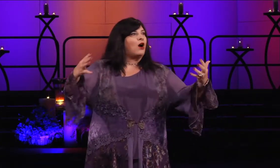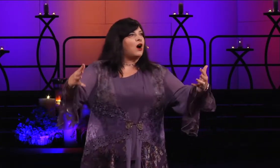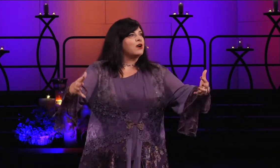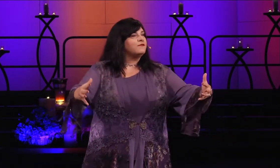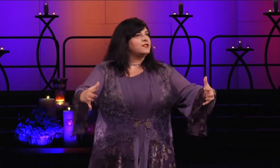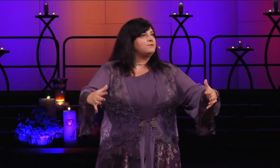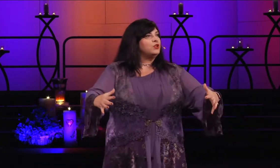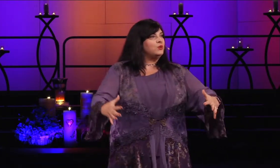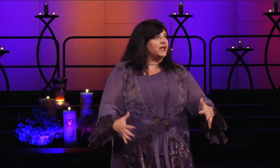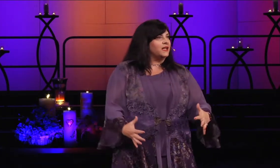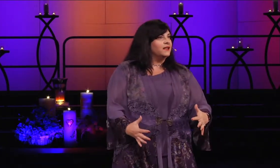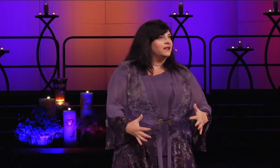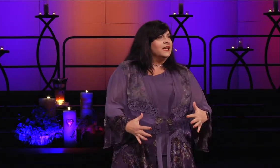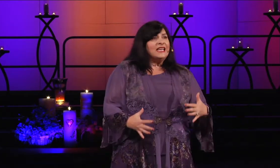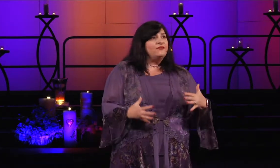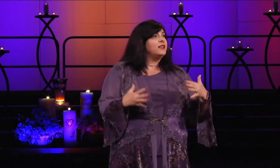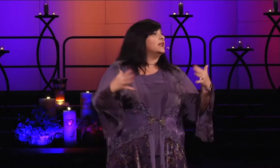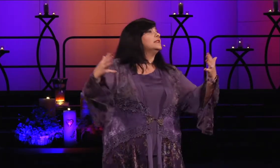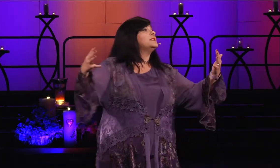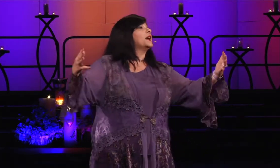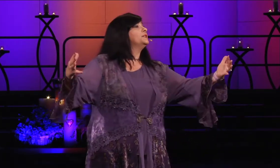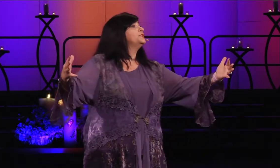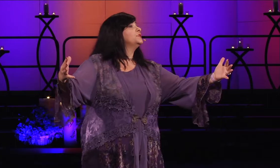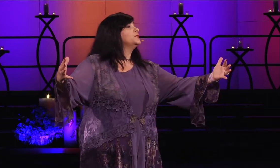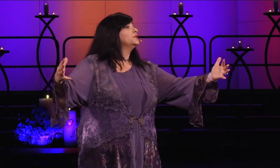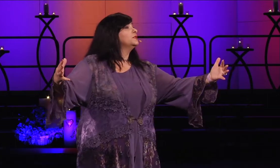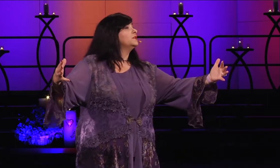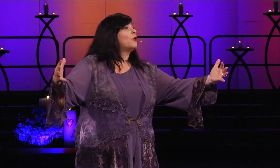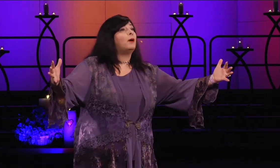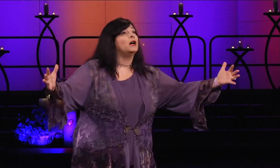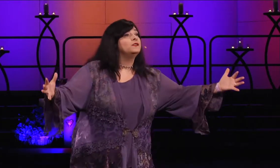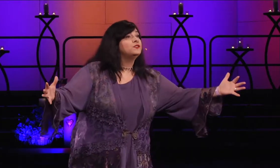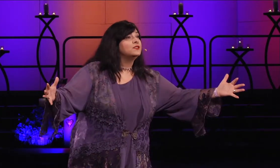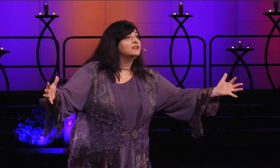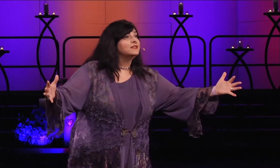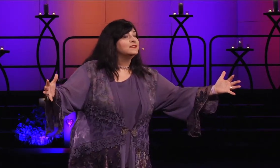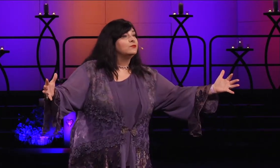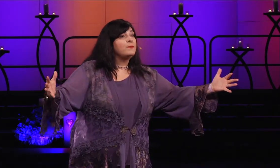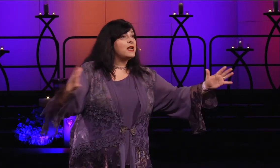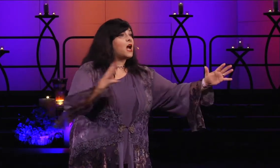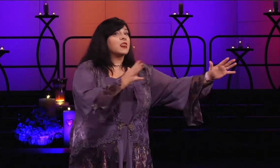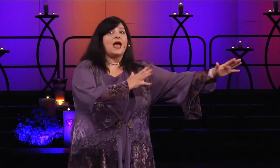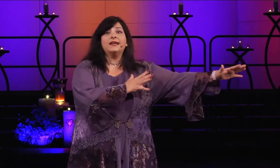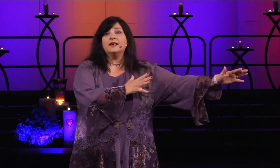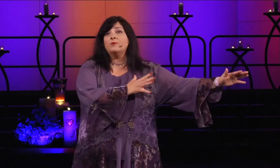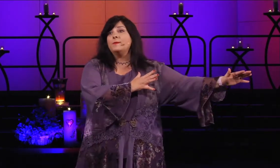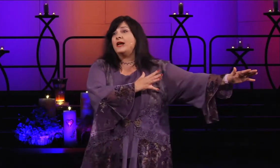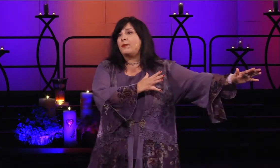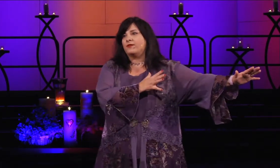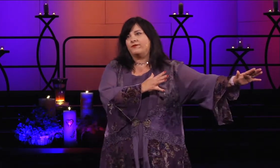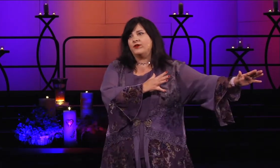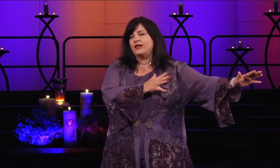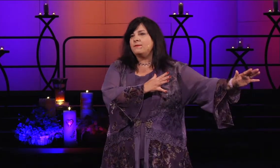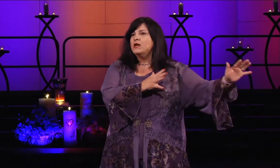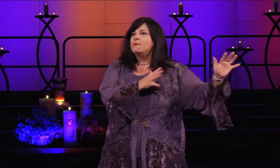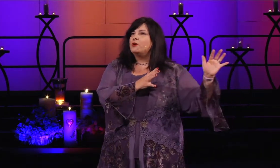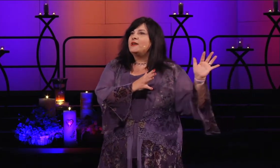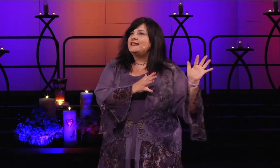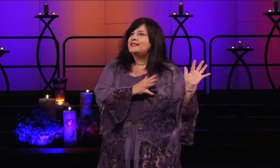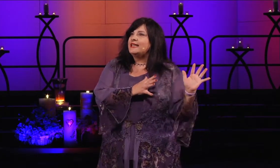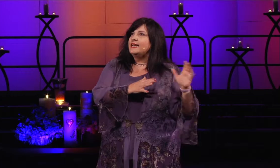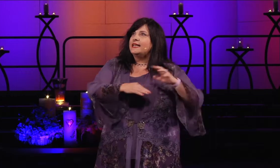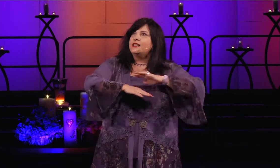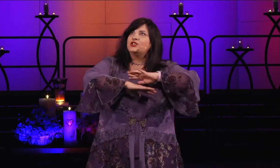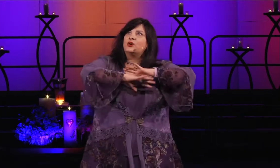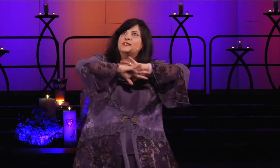is part of its beauty, even insects or bugs. We may not like them, we may not prefer them, but